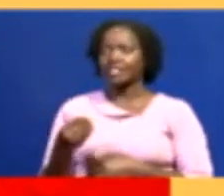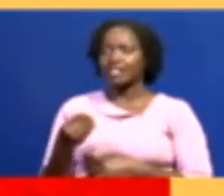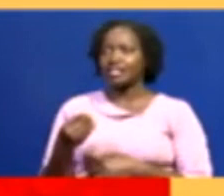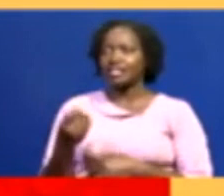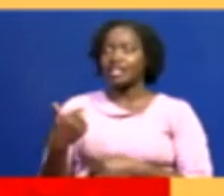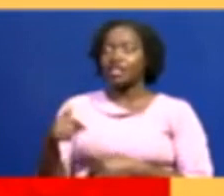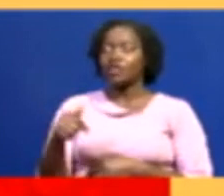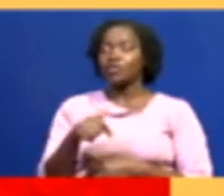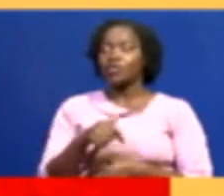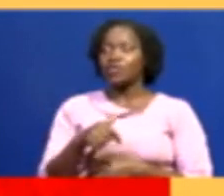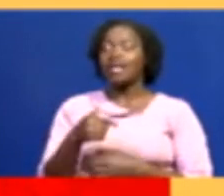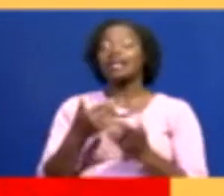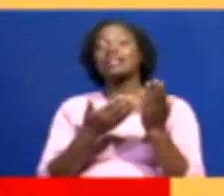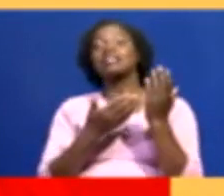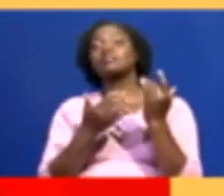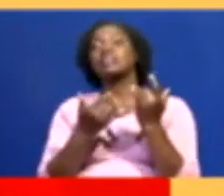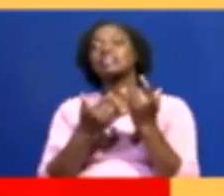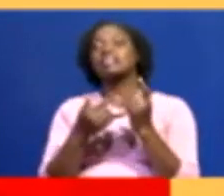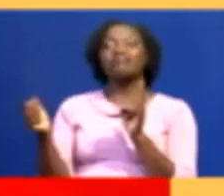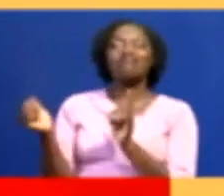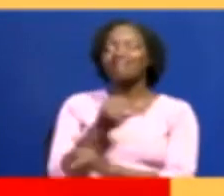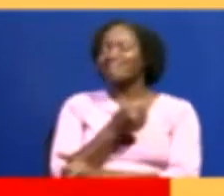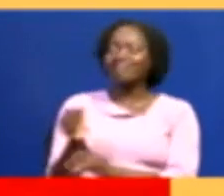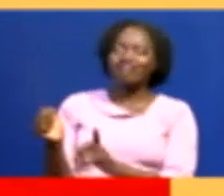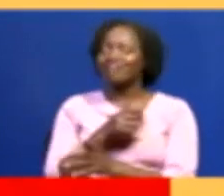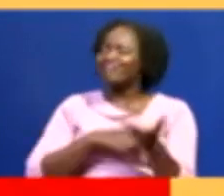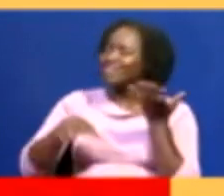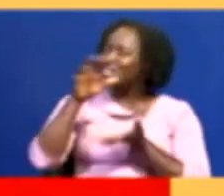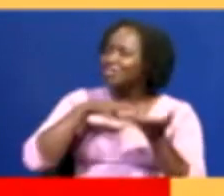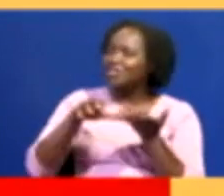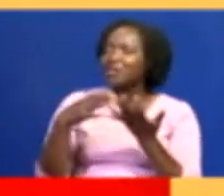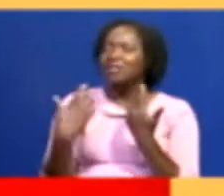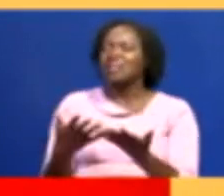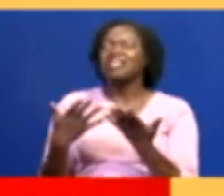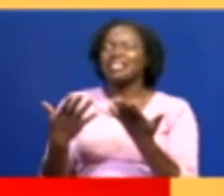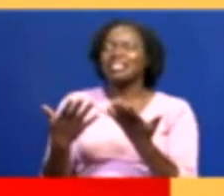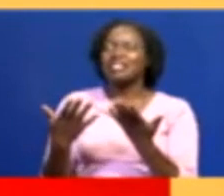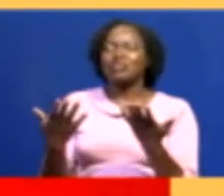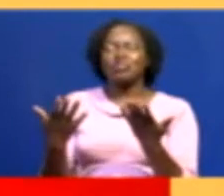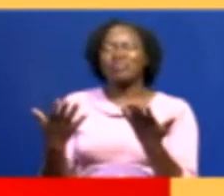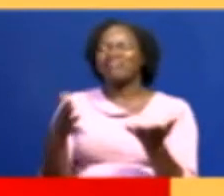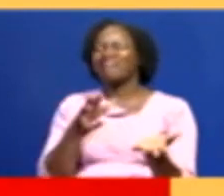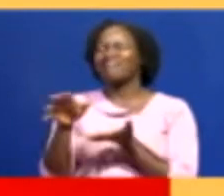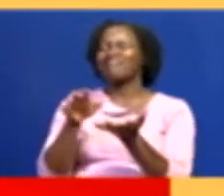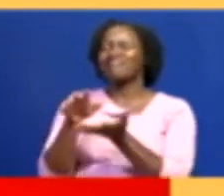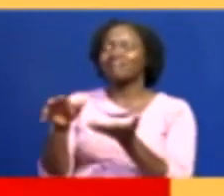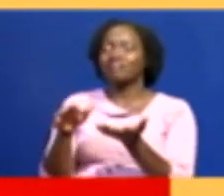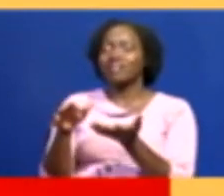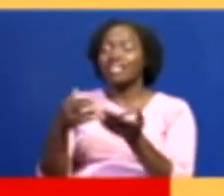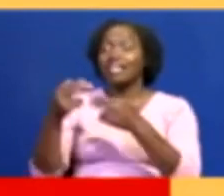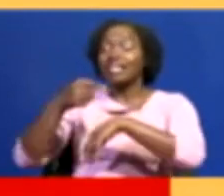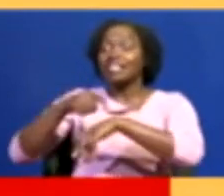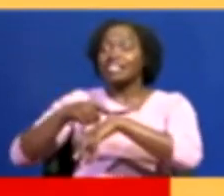we are anticipating chaos. Things will be messy. And it is high time.